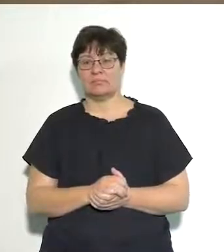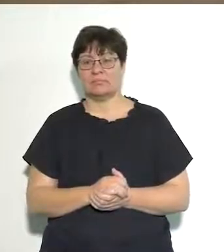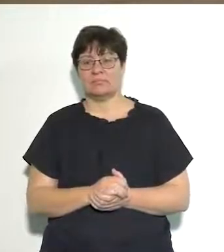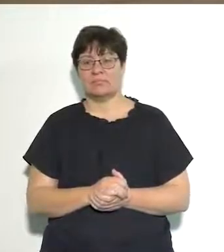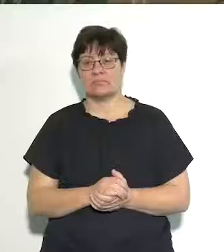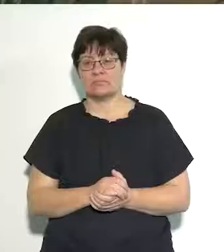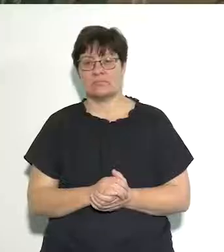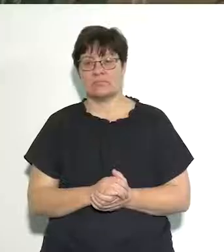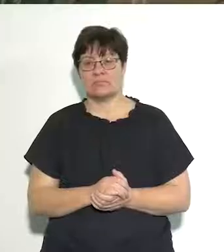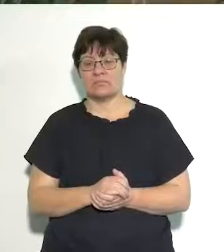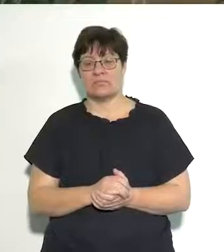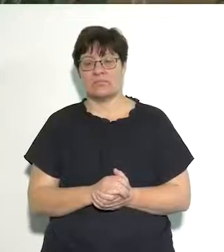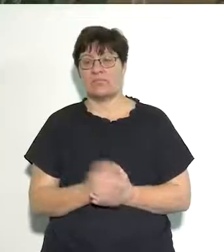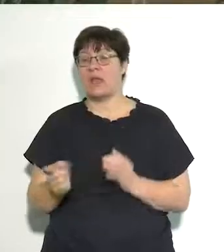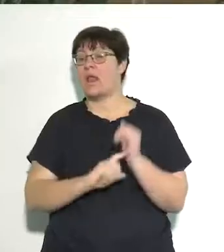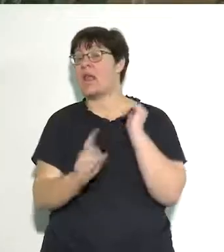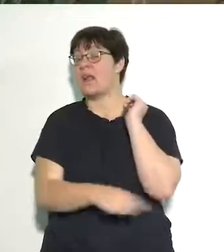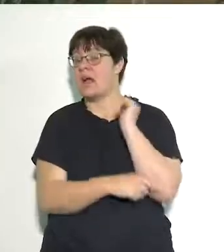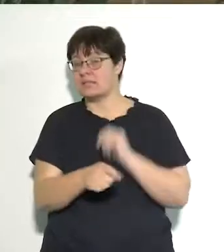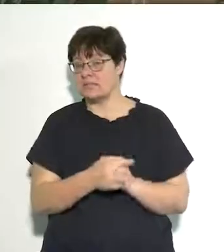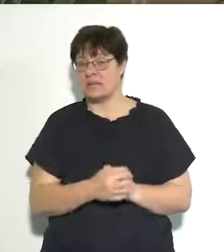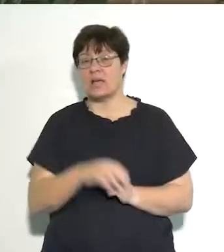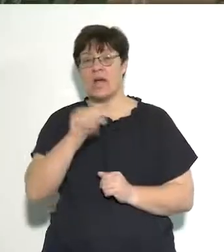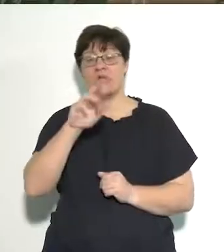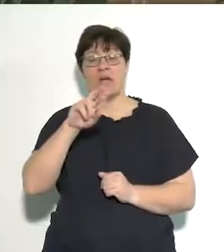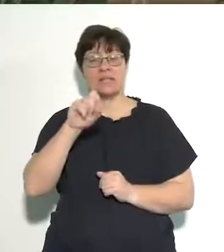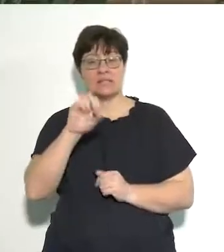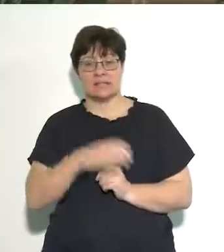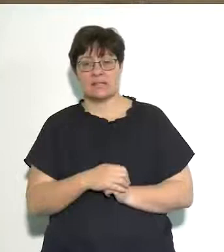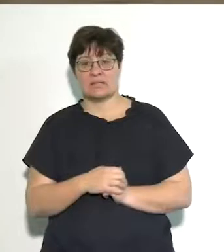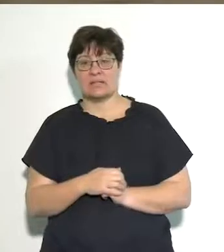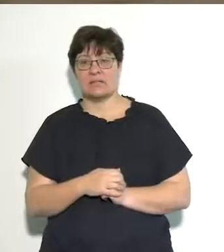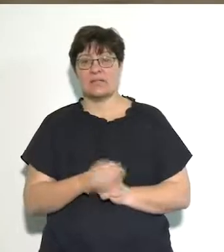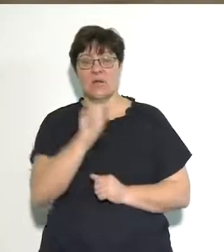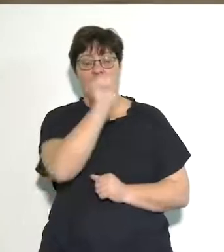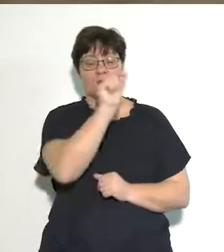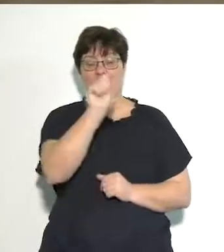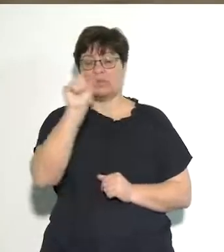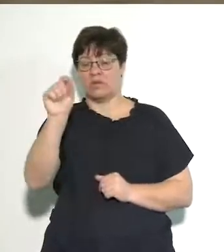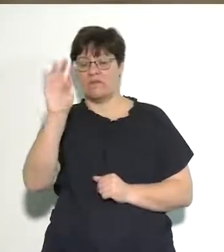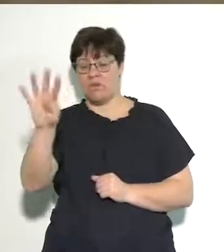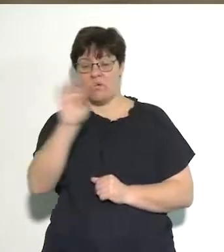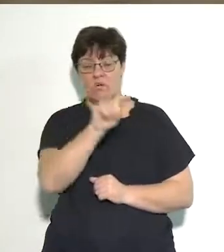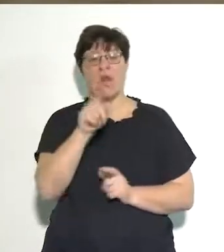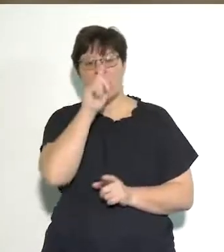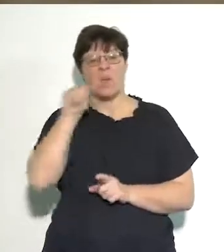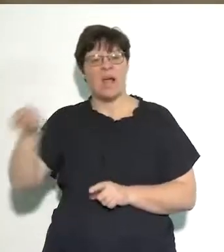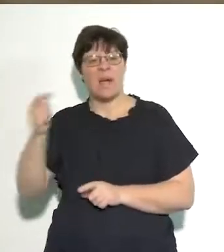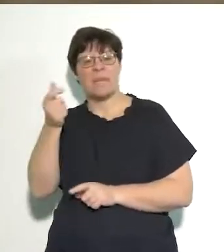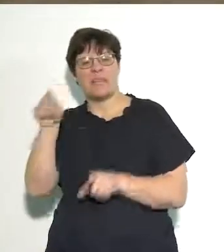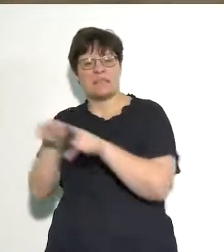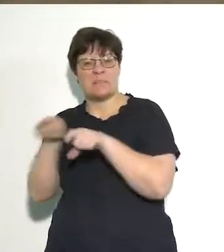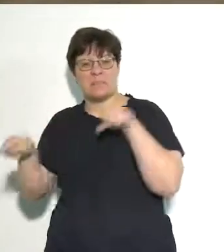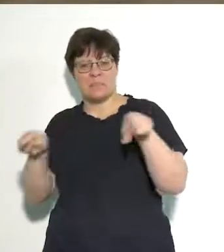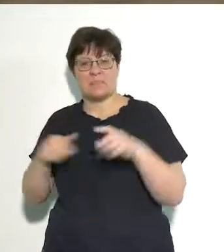And there you have it, your 4 groups of 4. The last part are your arrays. 1, 2, 3, 4, which will look similar to your